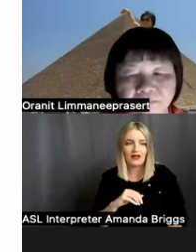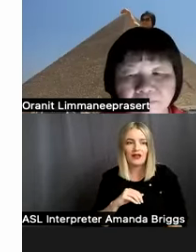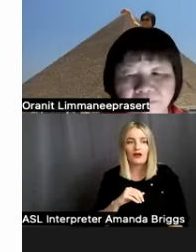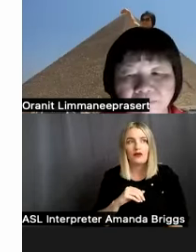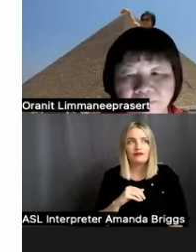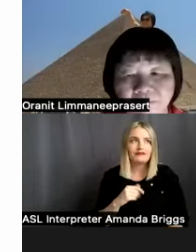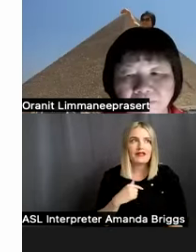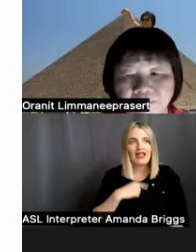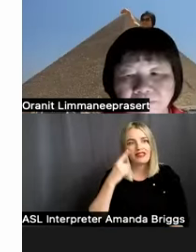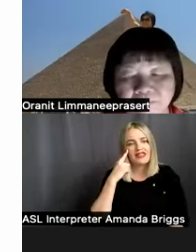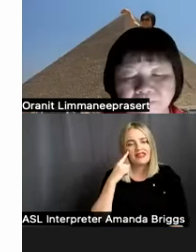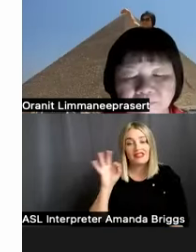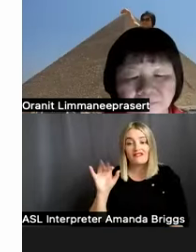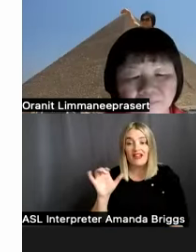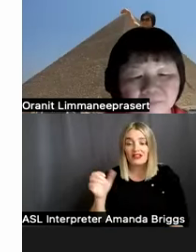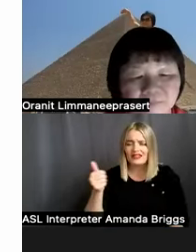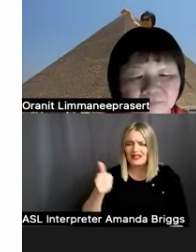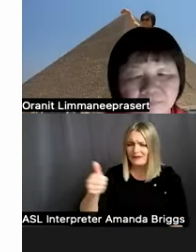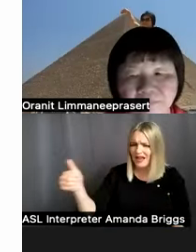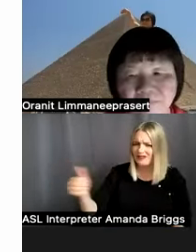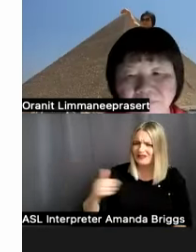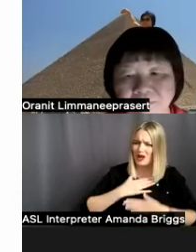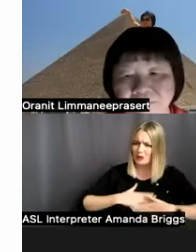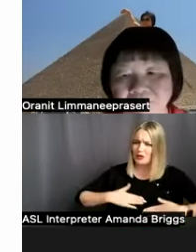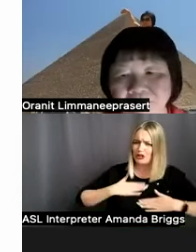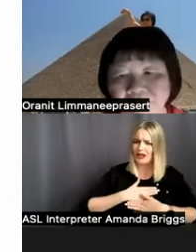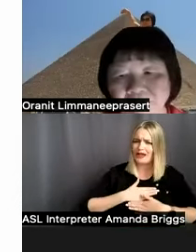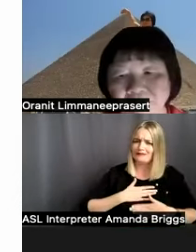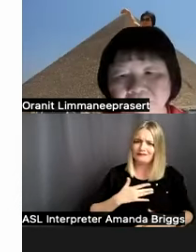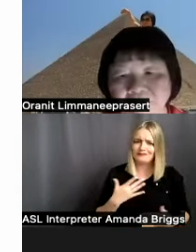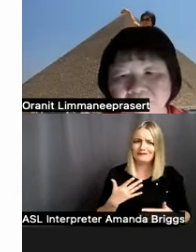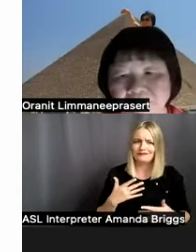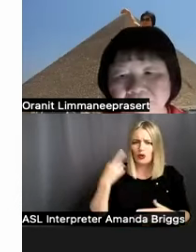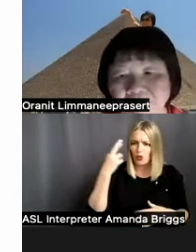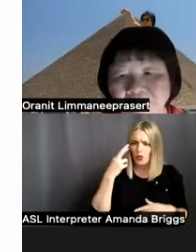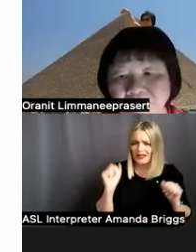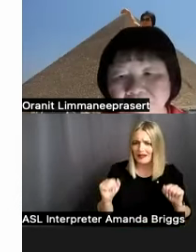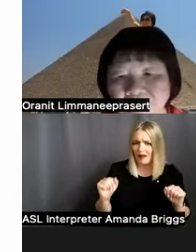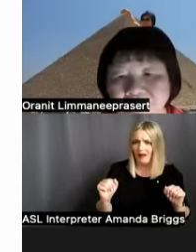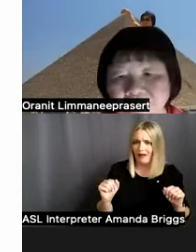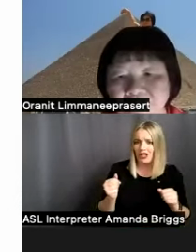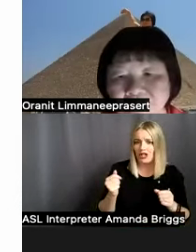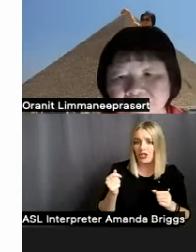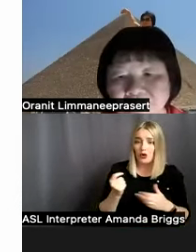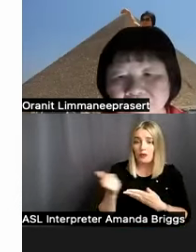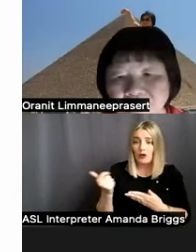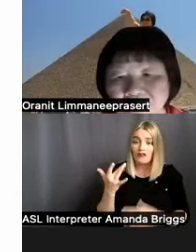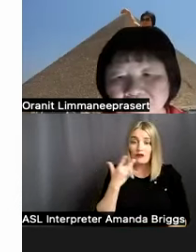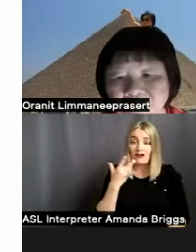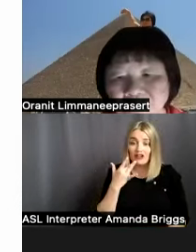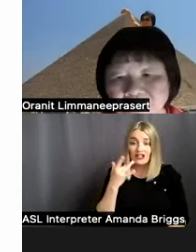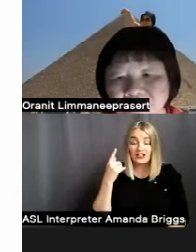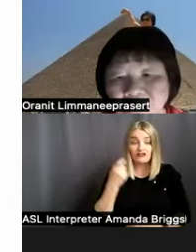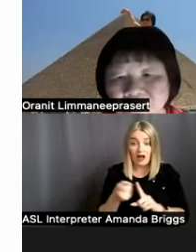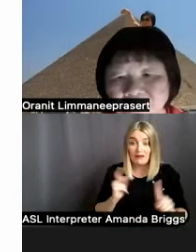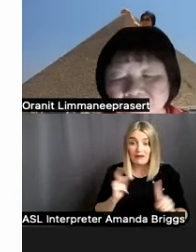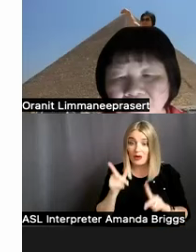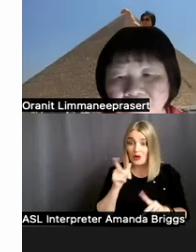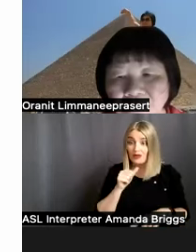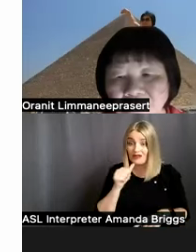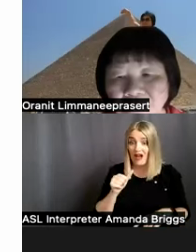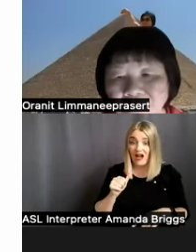I think the faculty themselves appreciate that it's reasonable to remove preference from people who are not acting